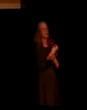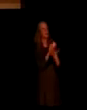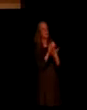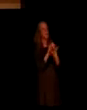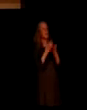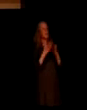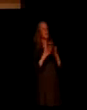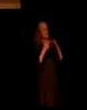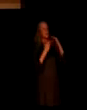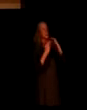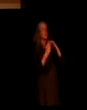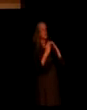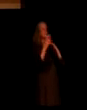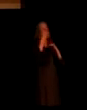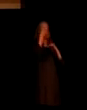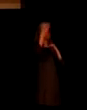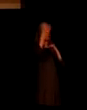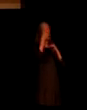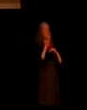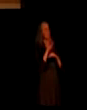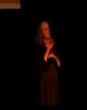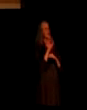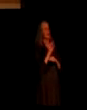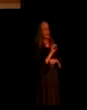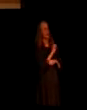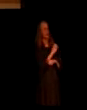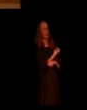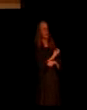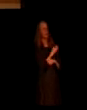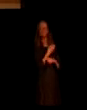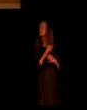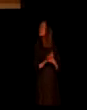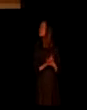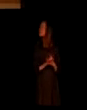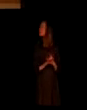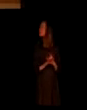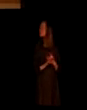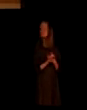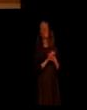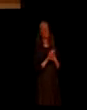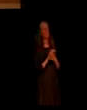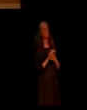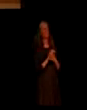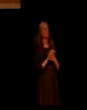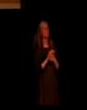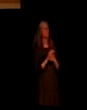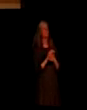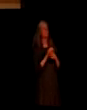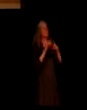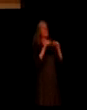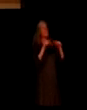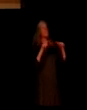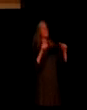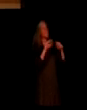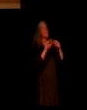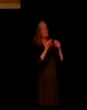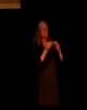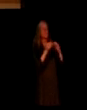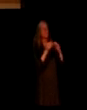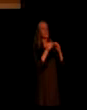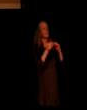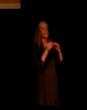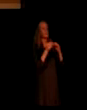future bioenergy development. And the units here are exajoules per year. And if you don't know